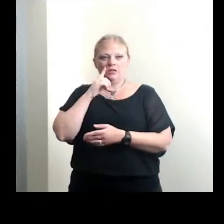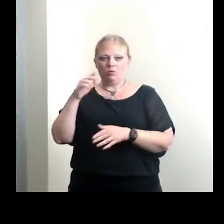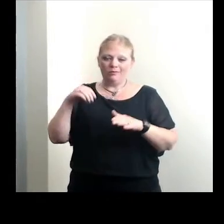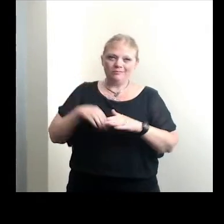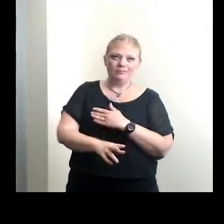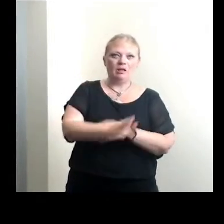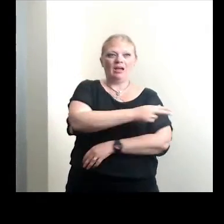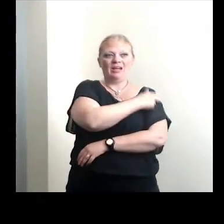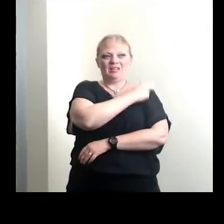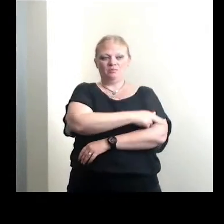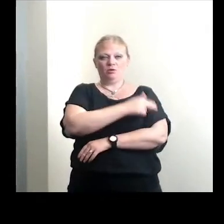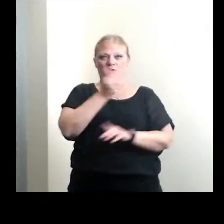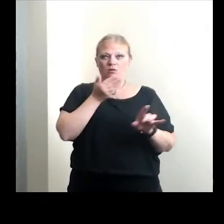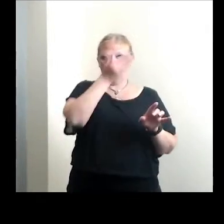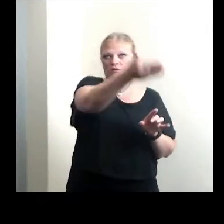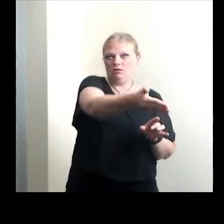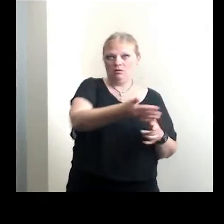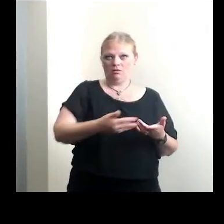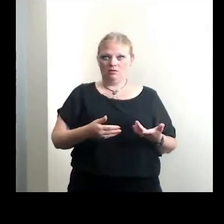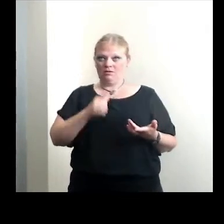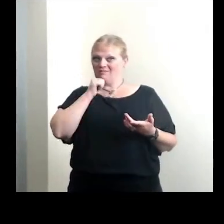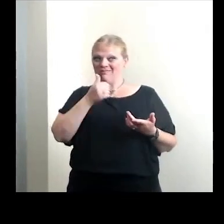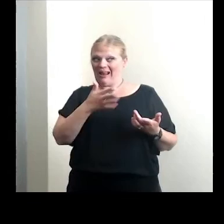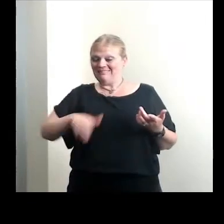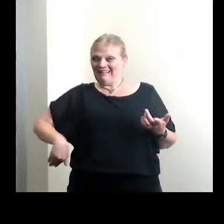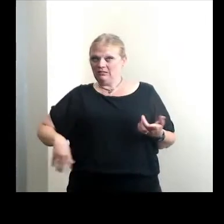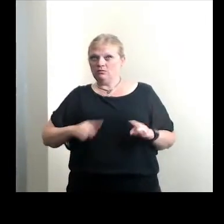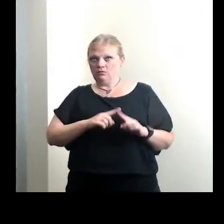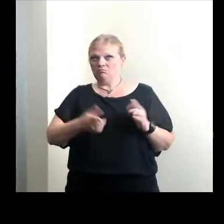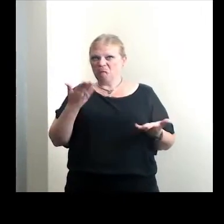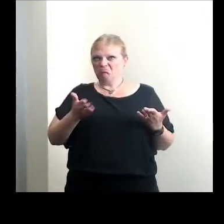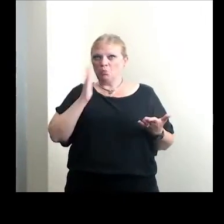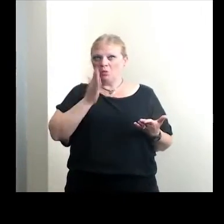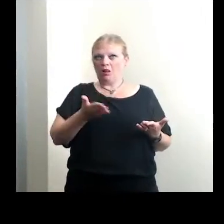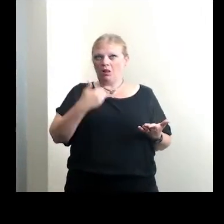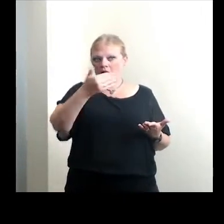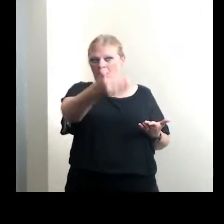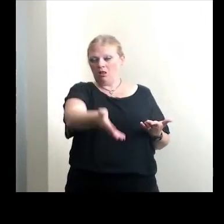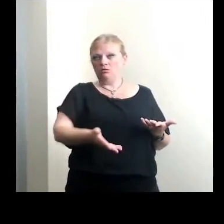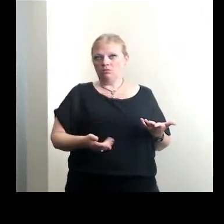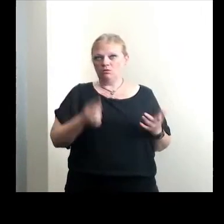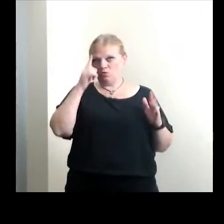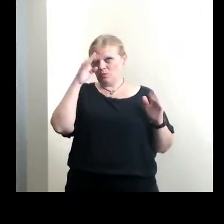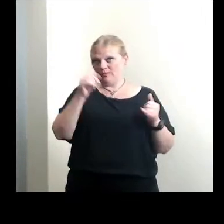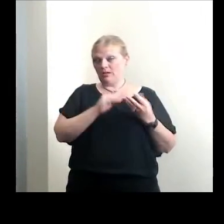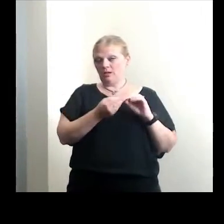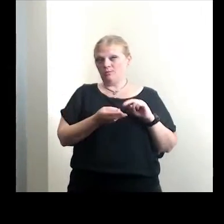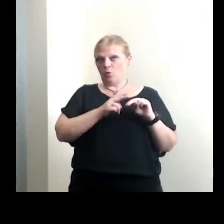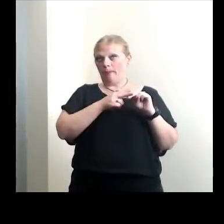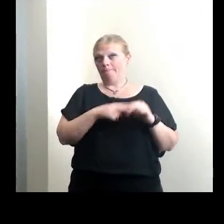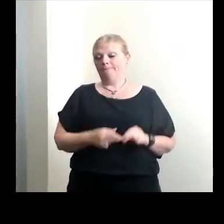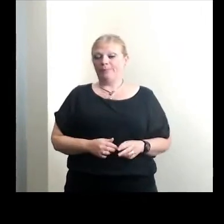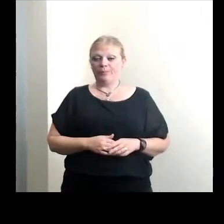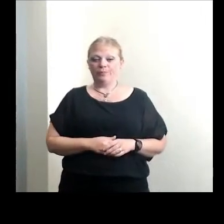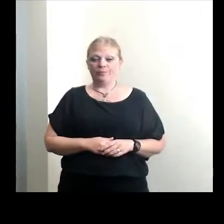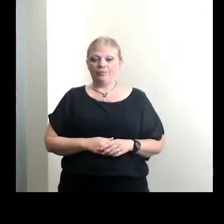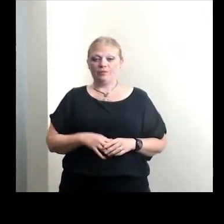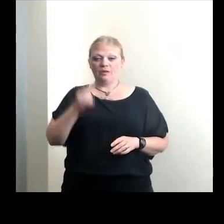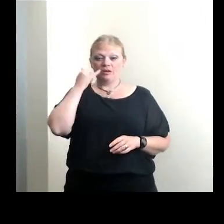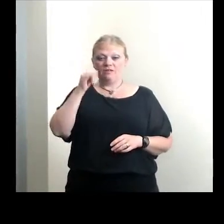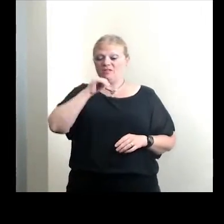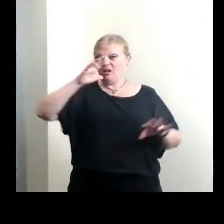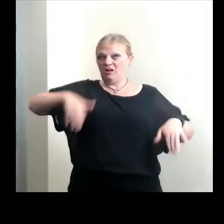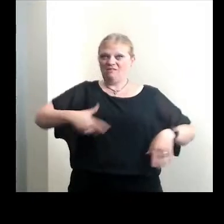hospital in the future. They're not there yet, but they probably will be there in the future. So we expect those numbers to go up. If you haven't